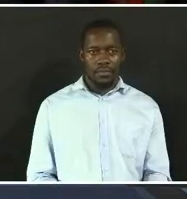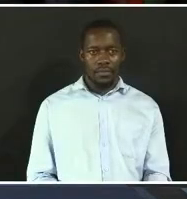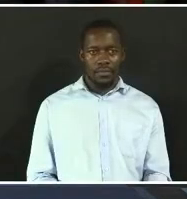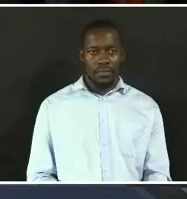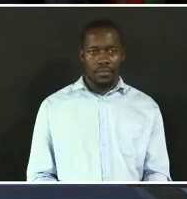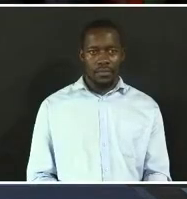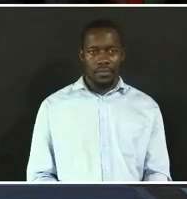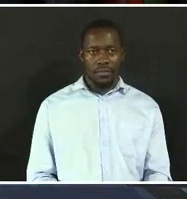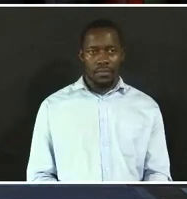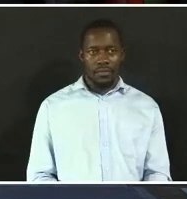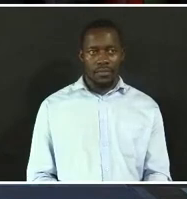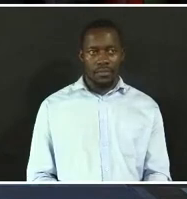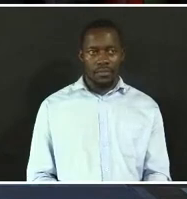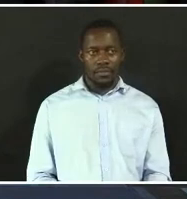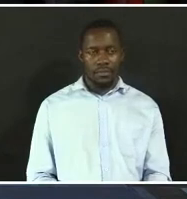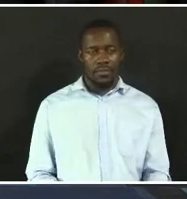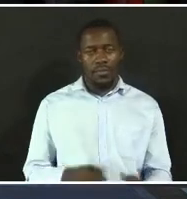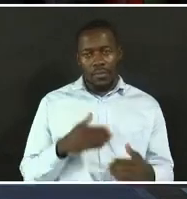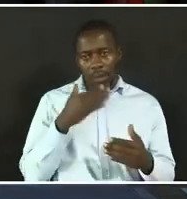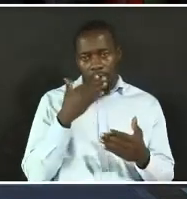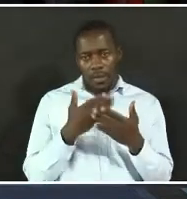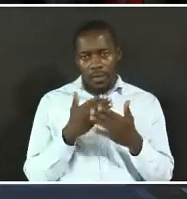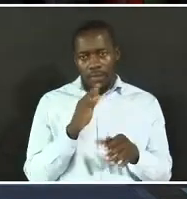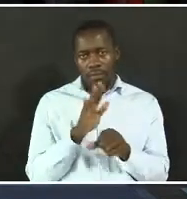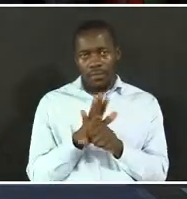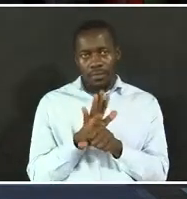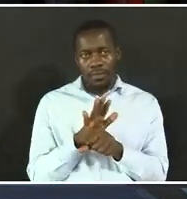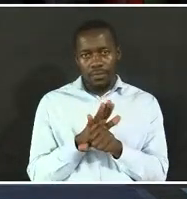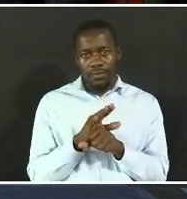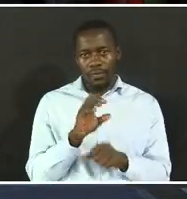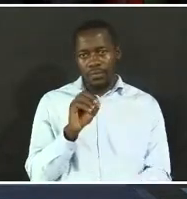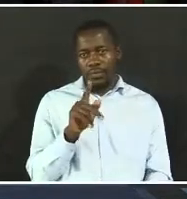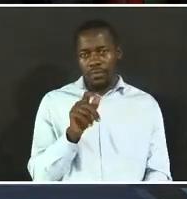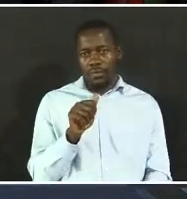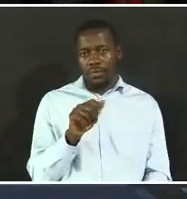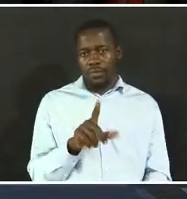shot. Thank you very much, Elder Okal.